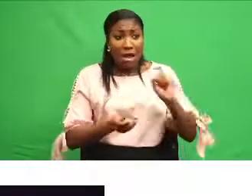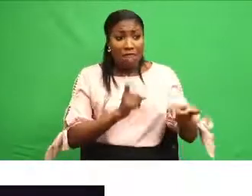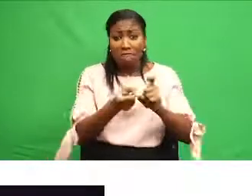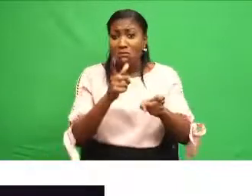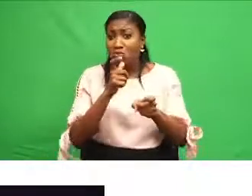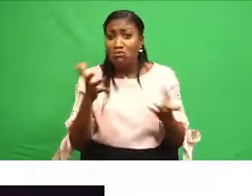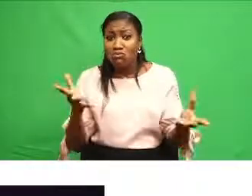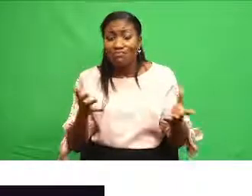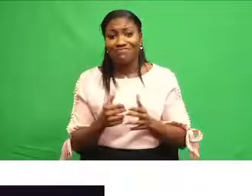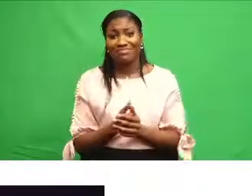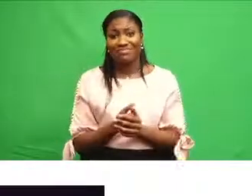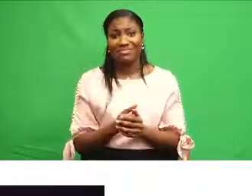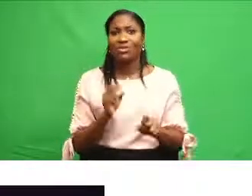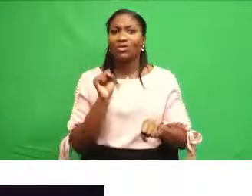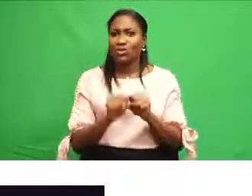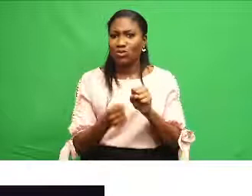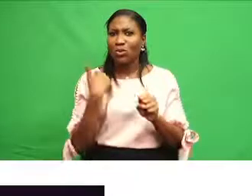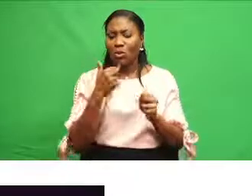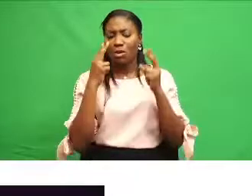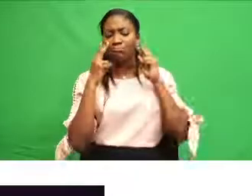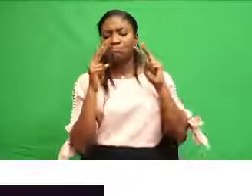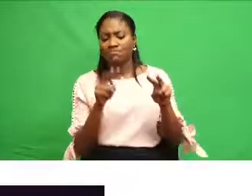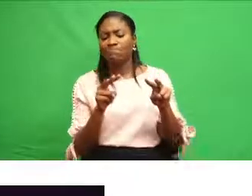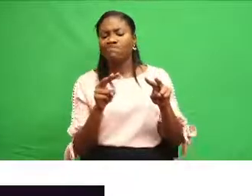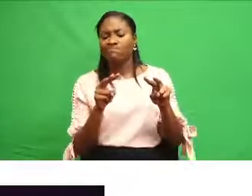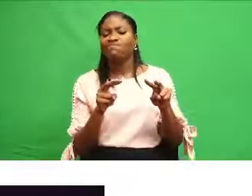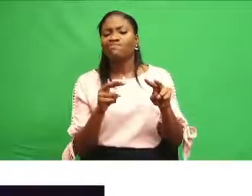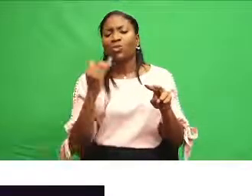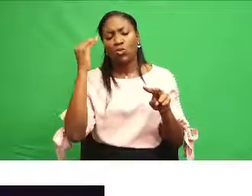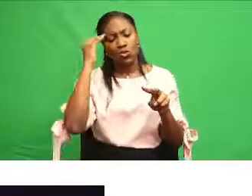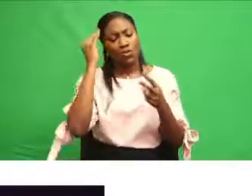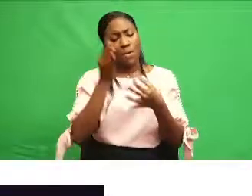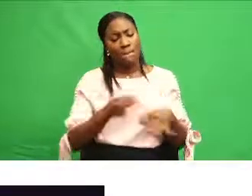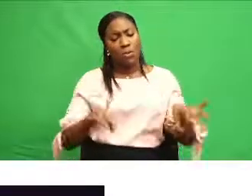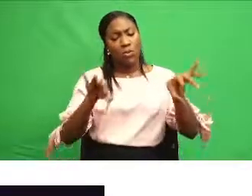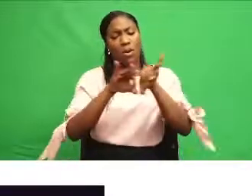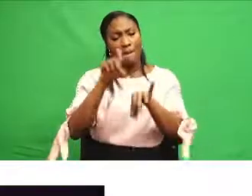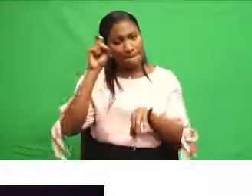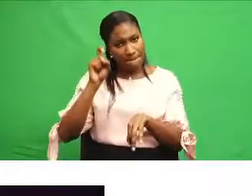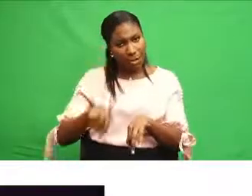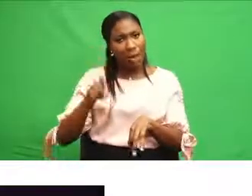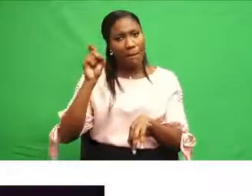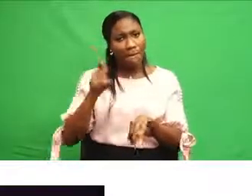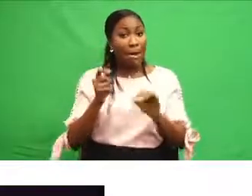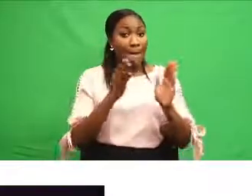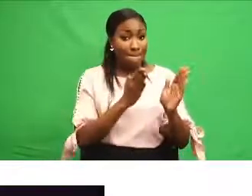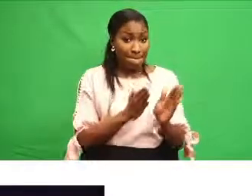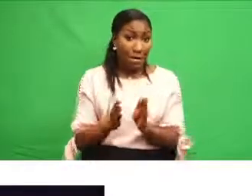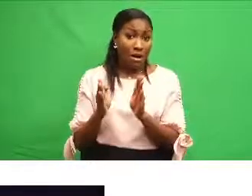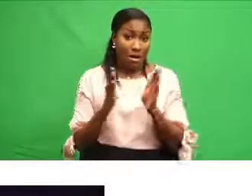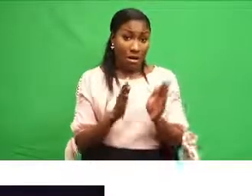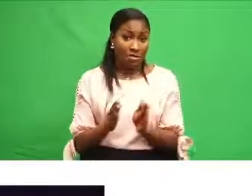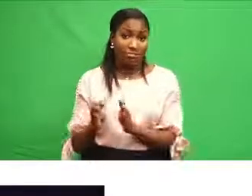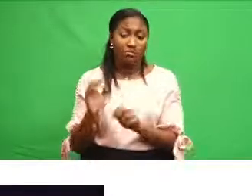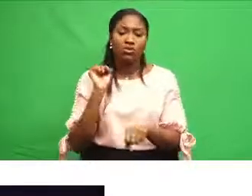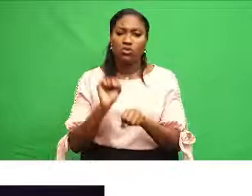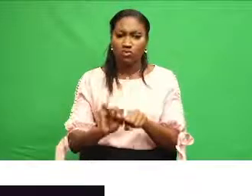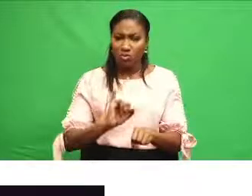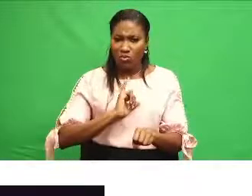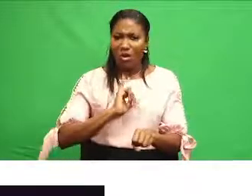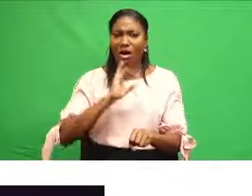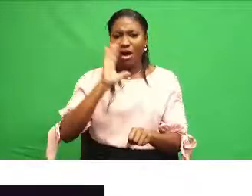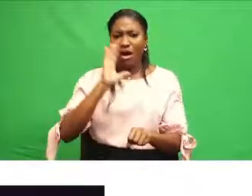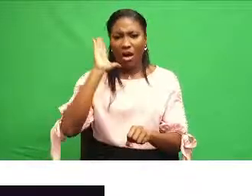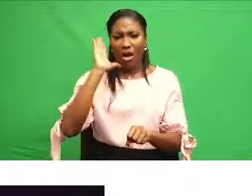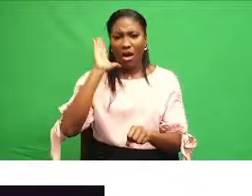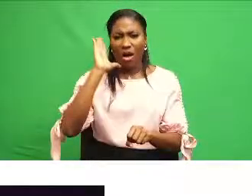the need for having a plan. So this morning, I want to share a couple of thoughts with you